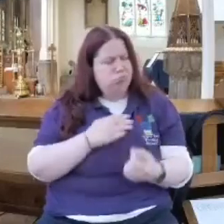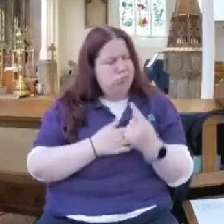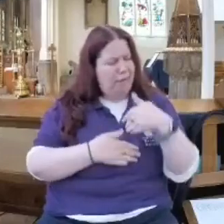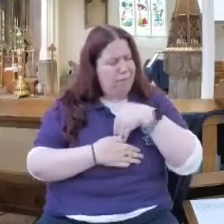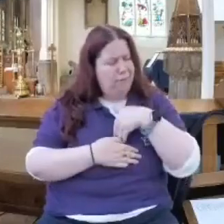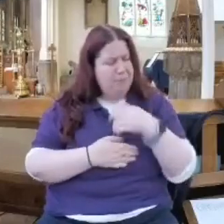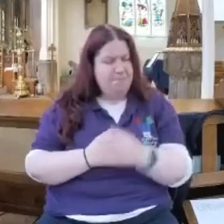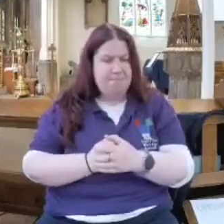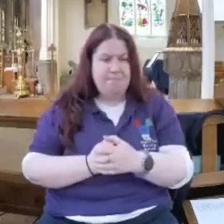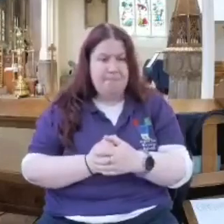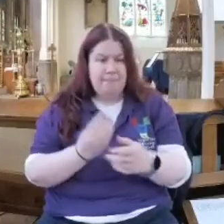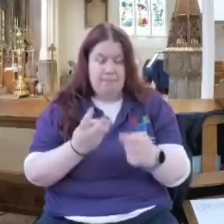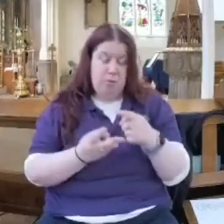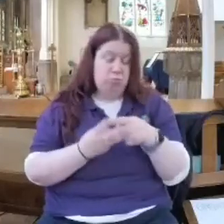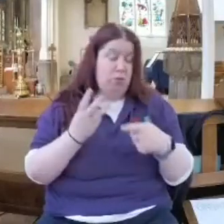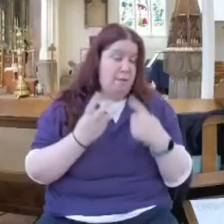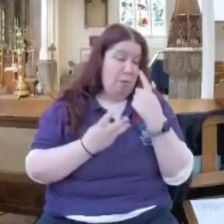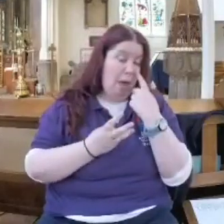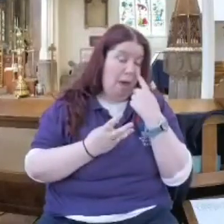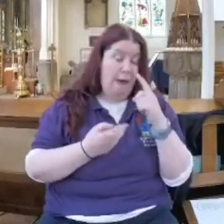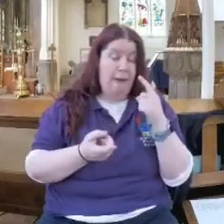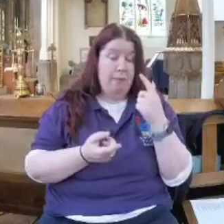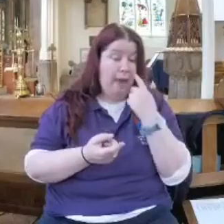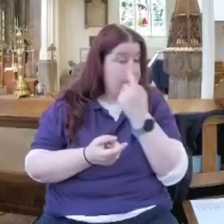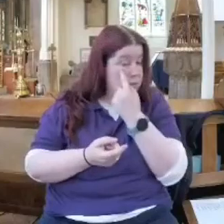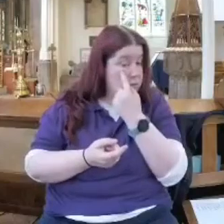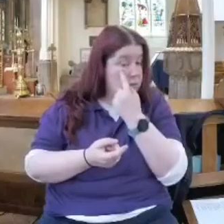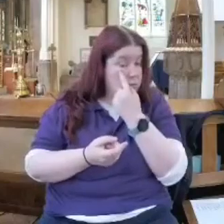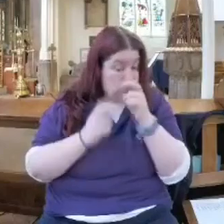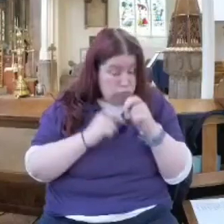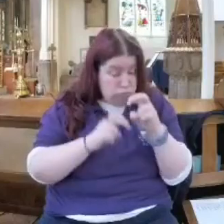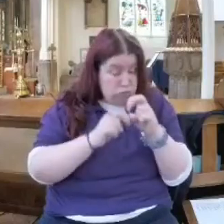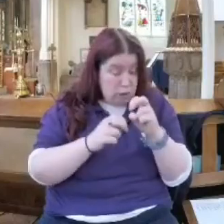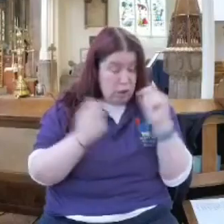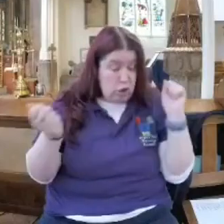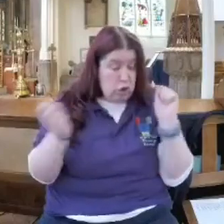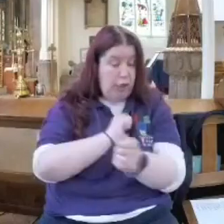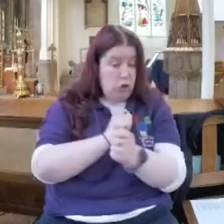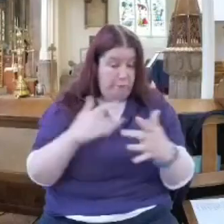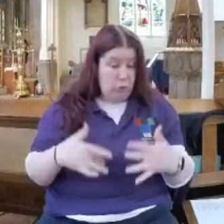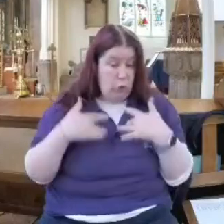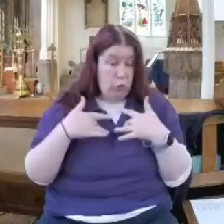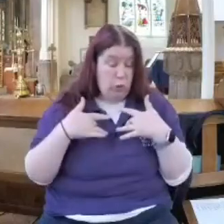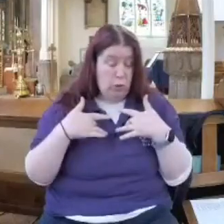what they were looking at and changed their own view and converted to Christianity.